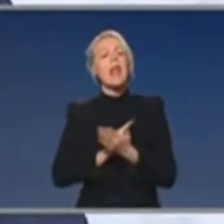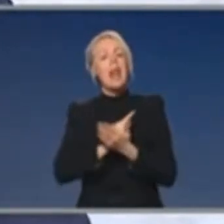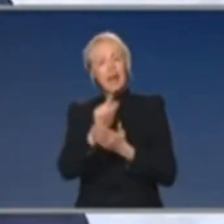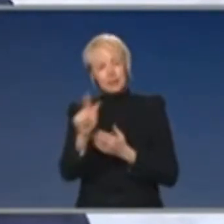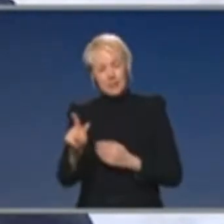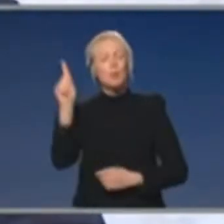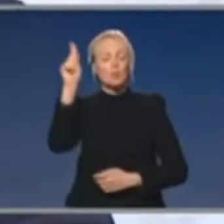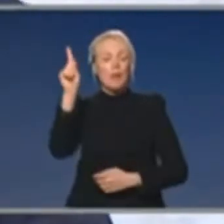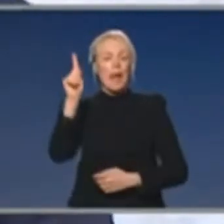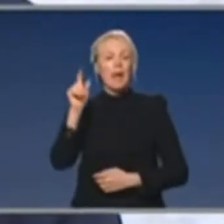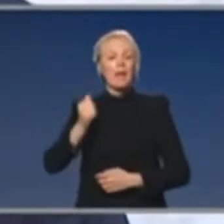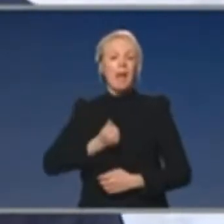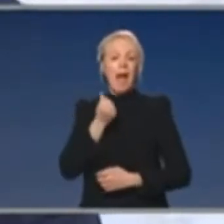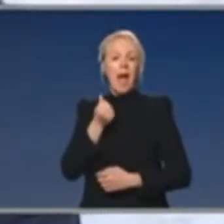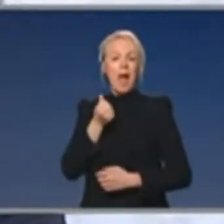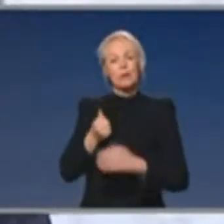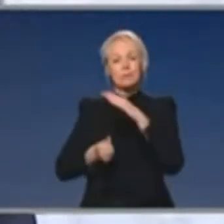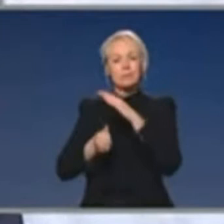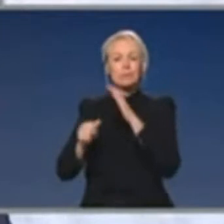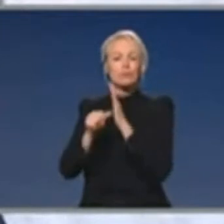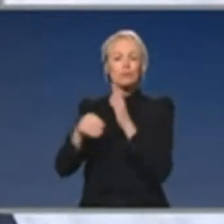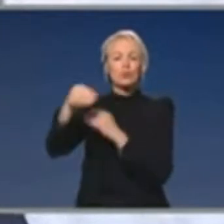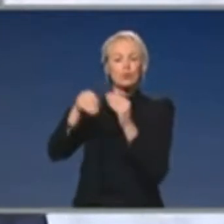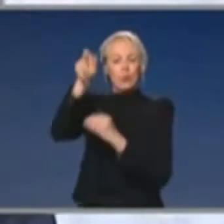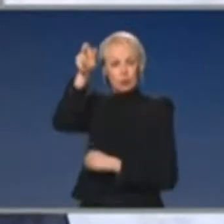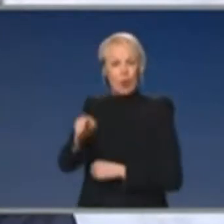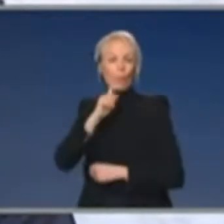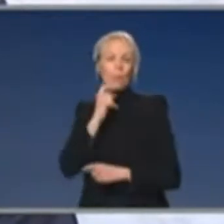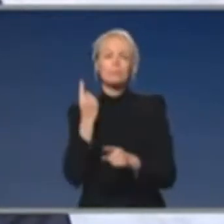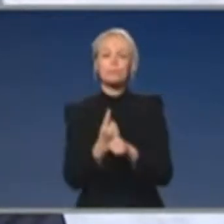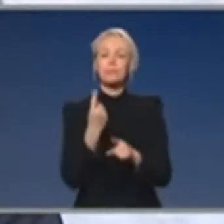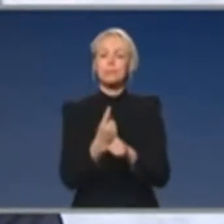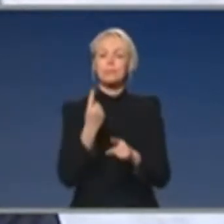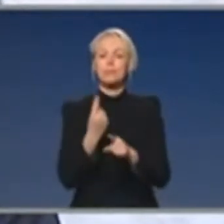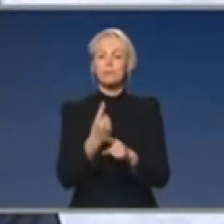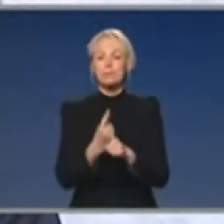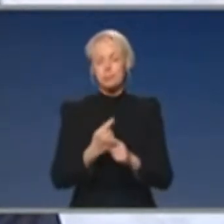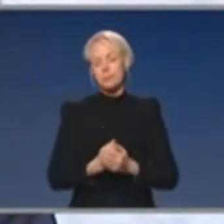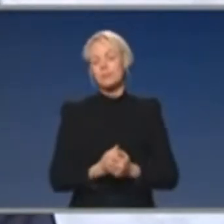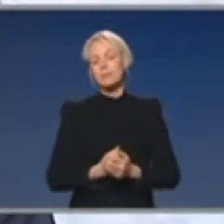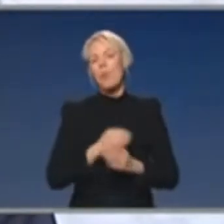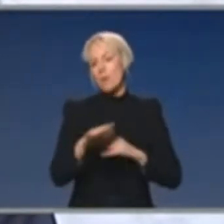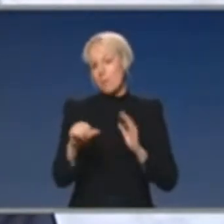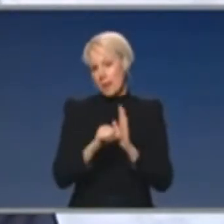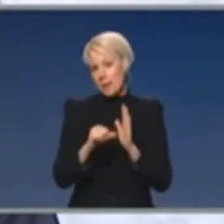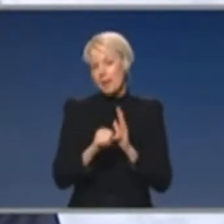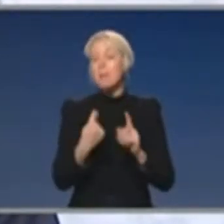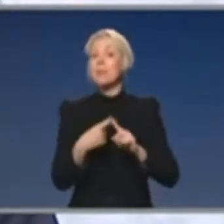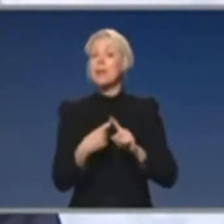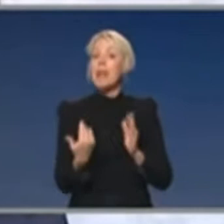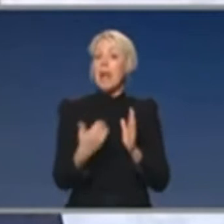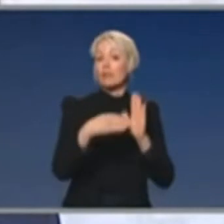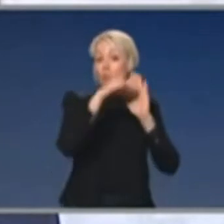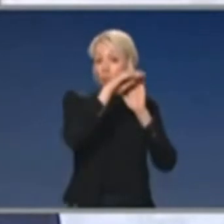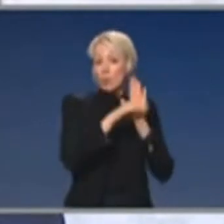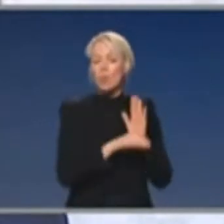day. We received further advice from the Treasury on the impact on the economy of additional Victorian restrictions. The additional restrictions announced